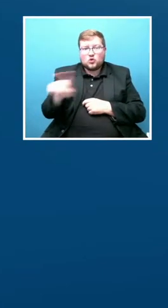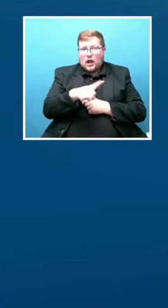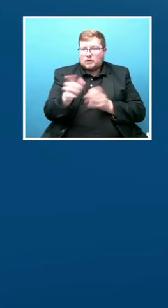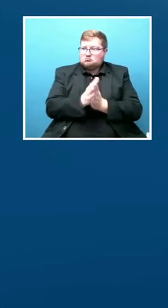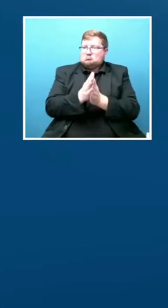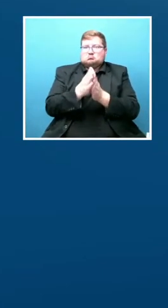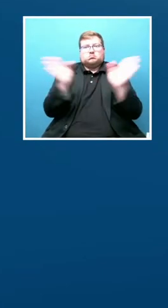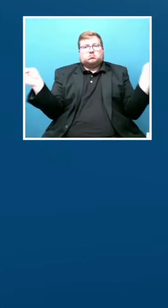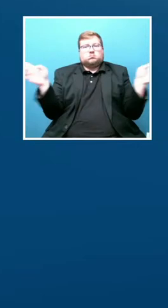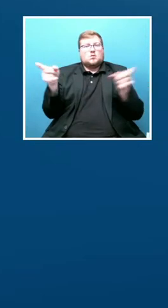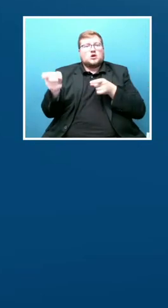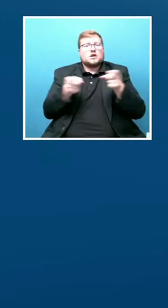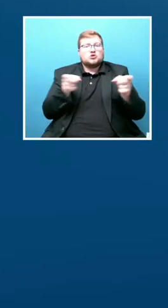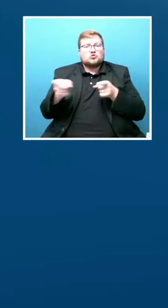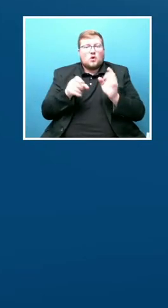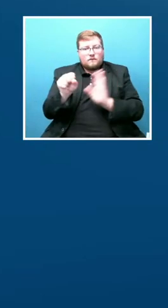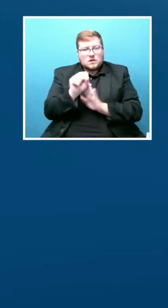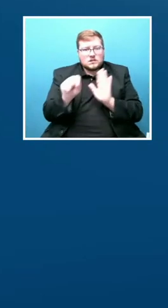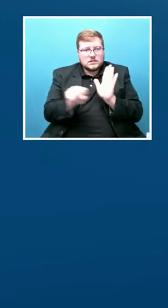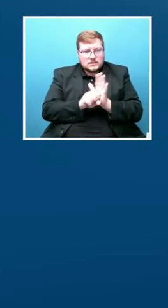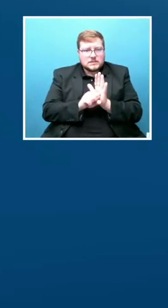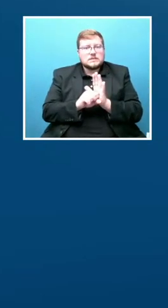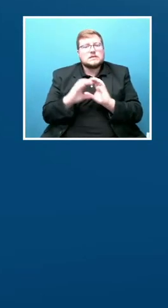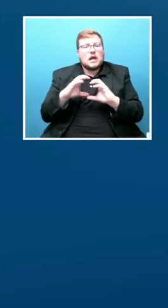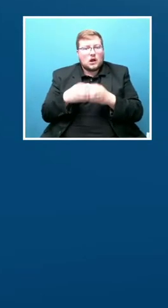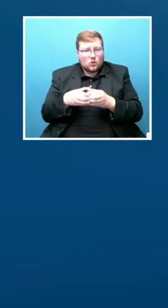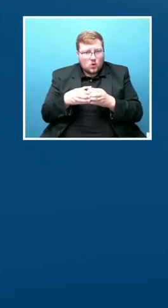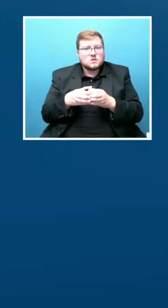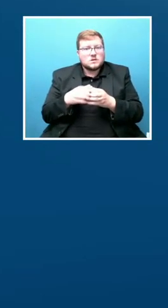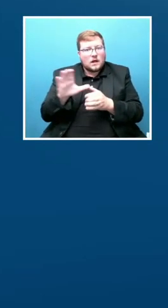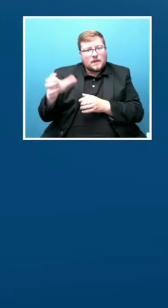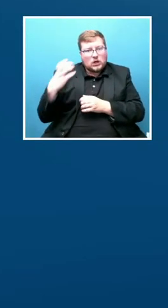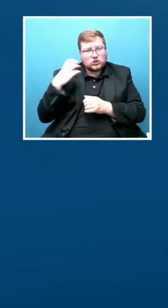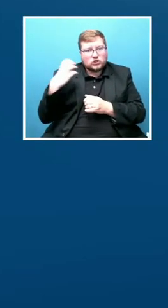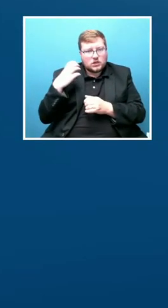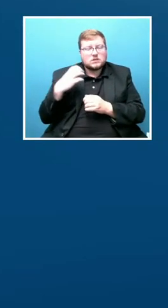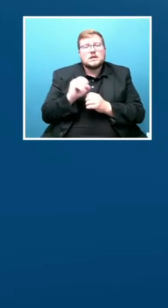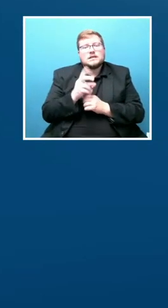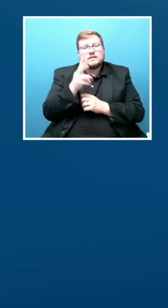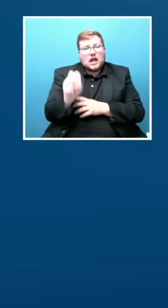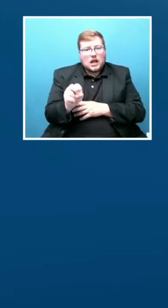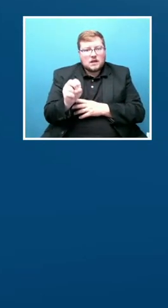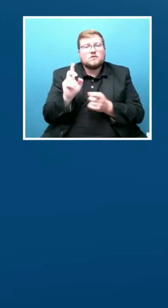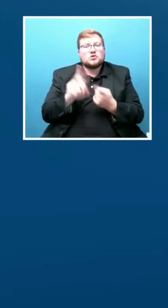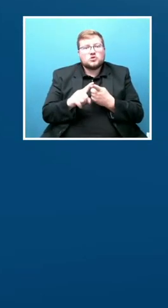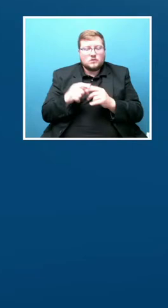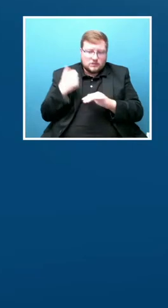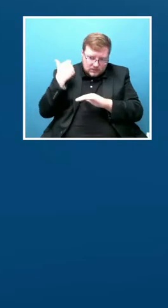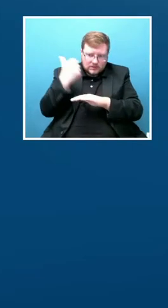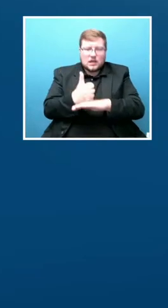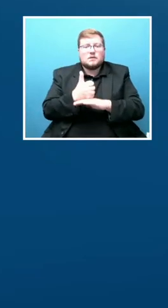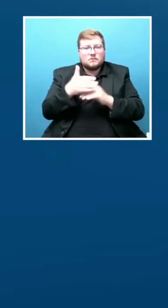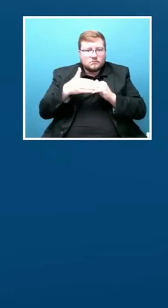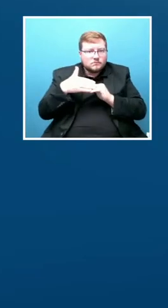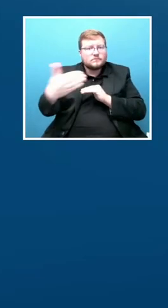to state parties and state party chairs and executives to implement affirmative action